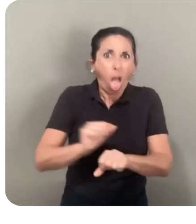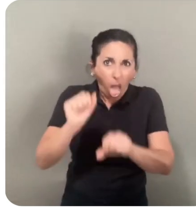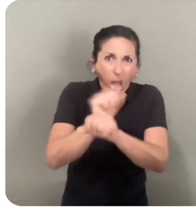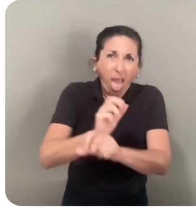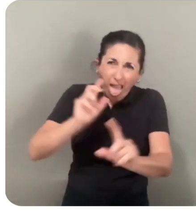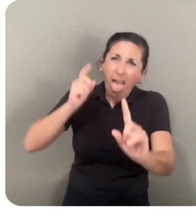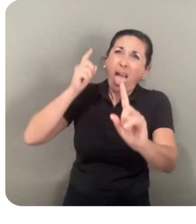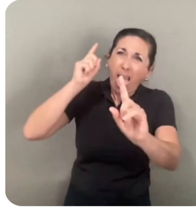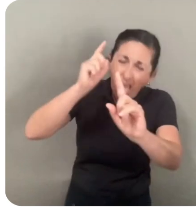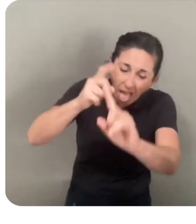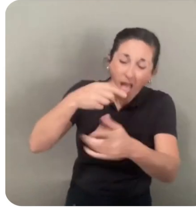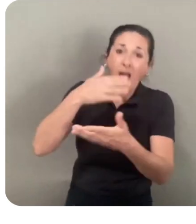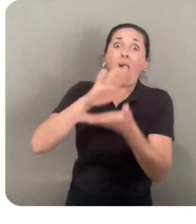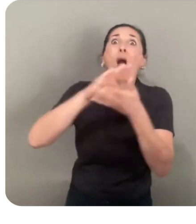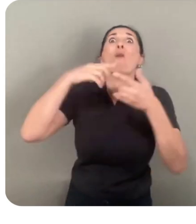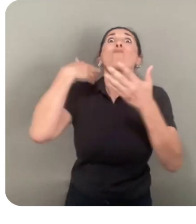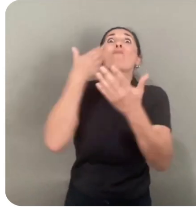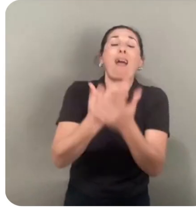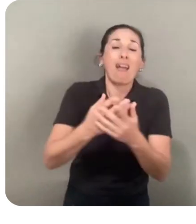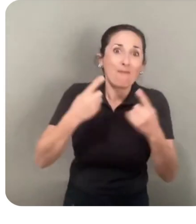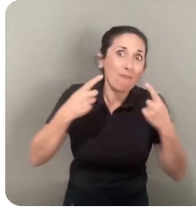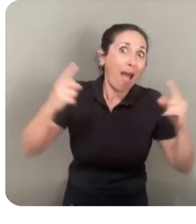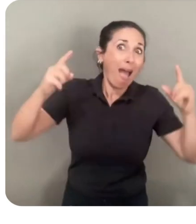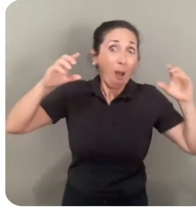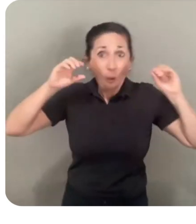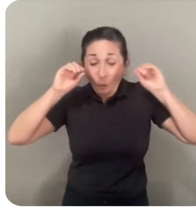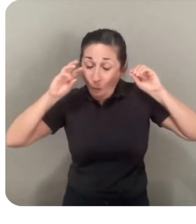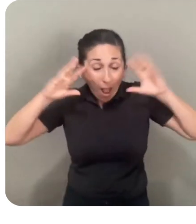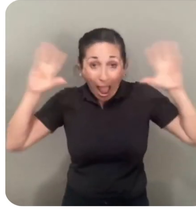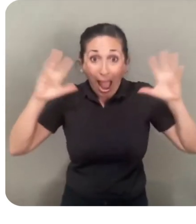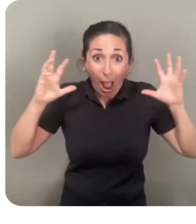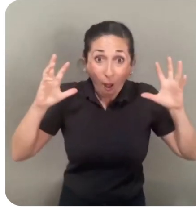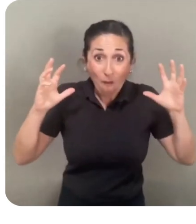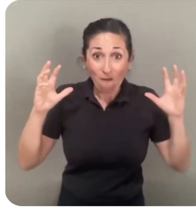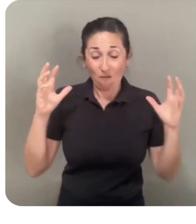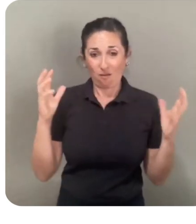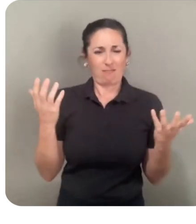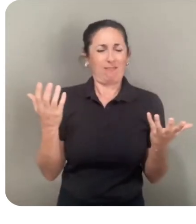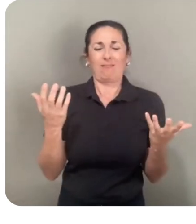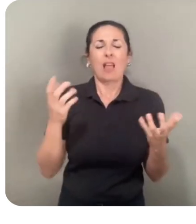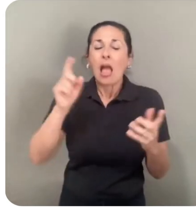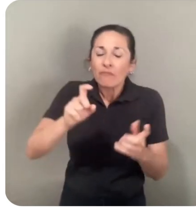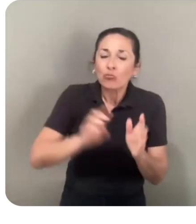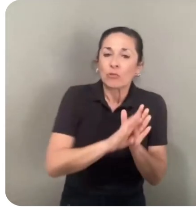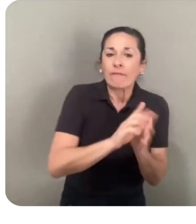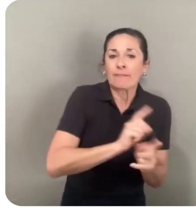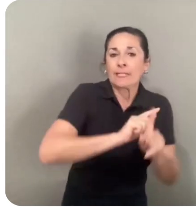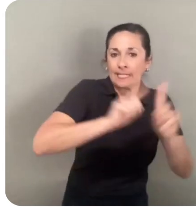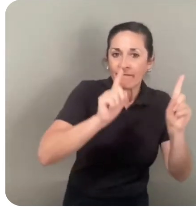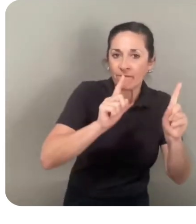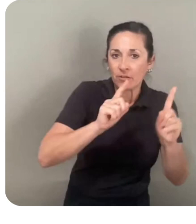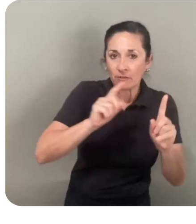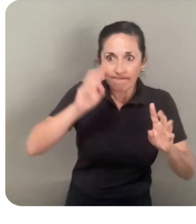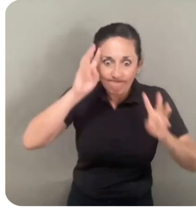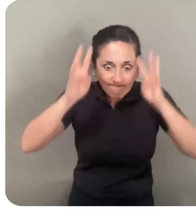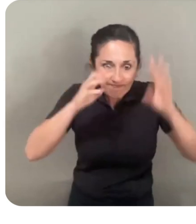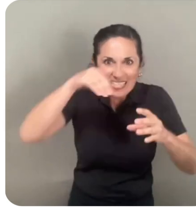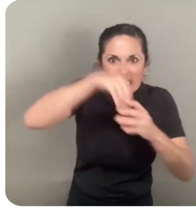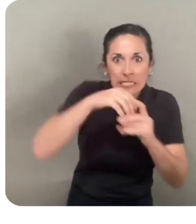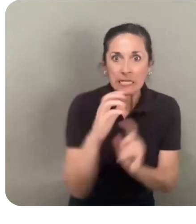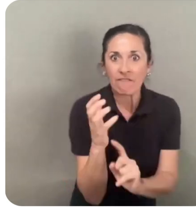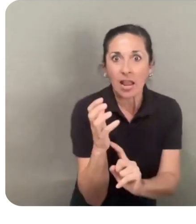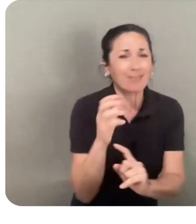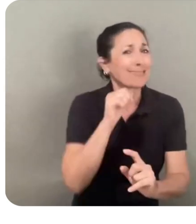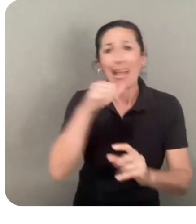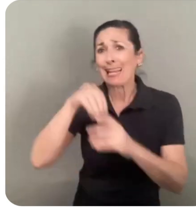wow factor. You need to develop differently and iterate in the device, not in the